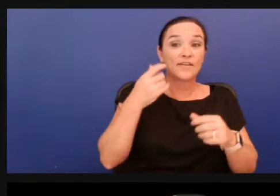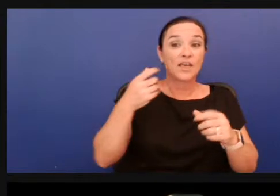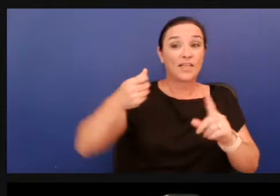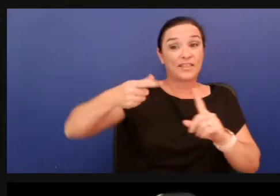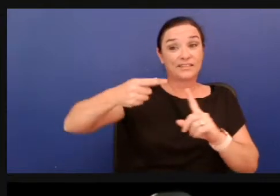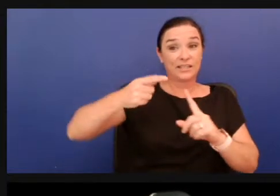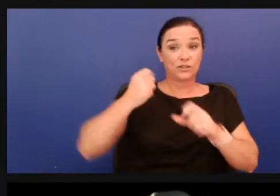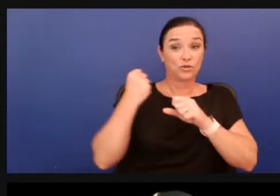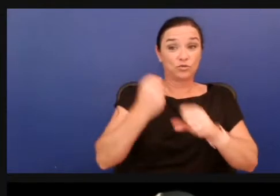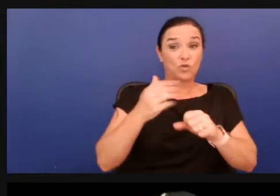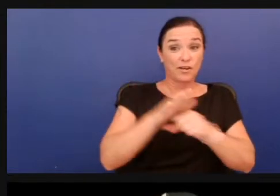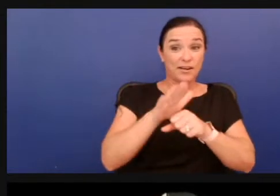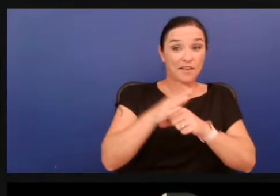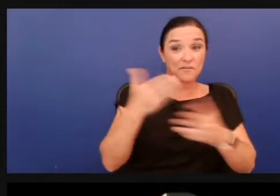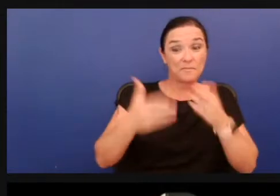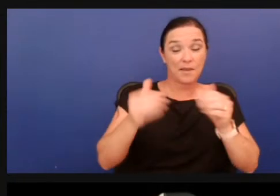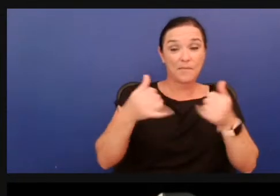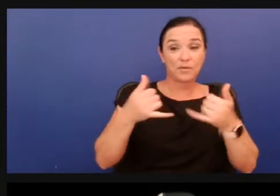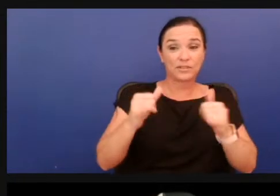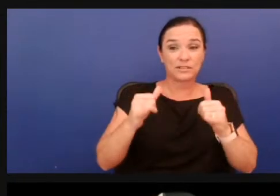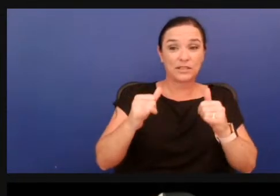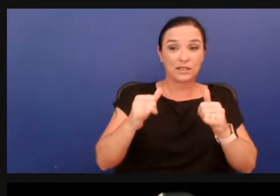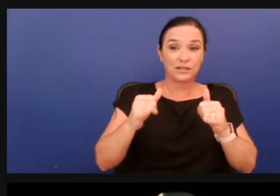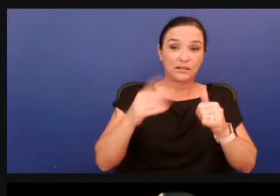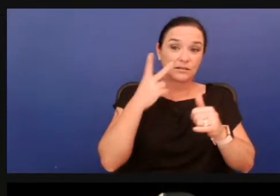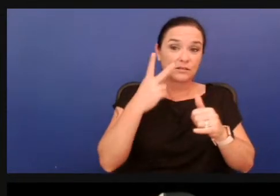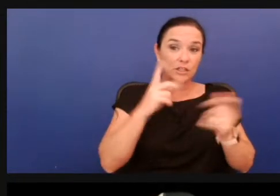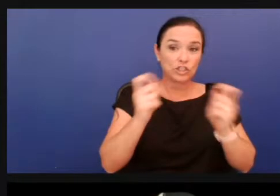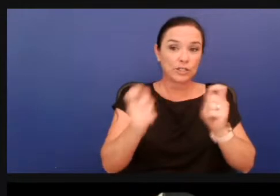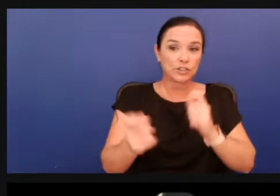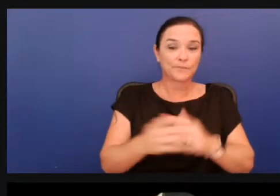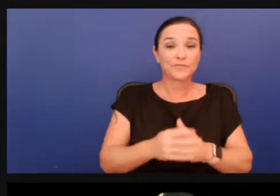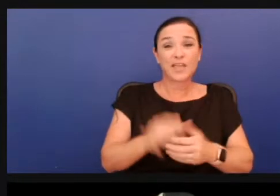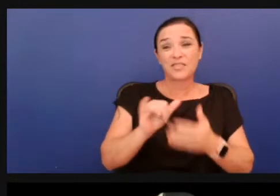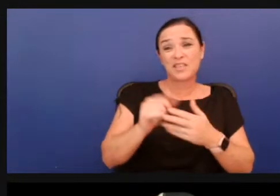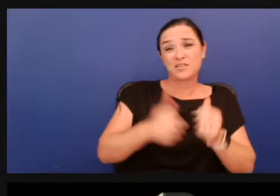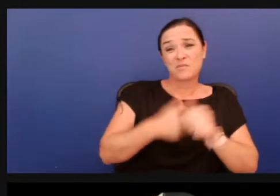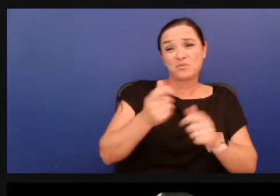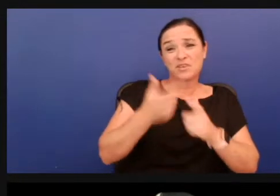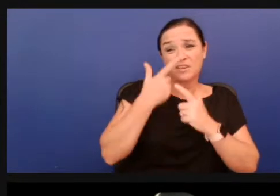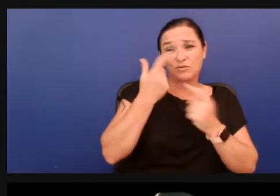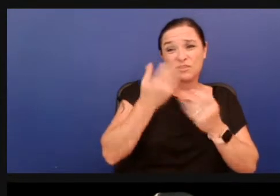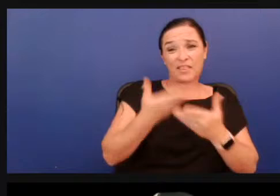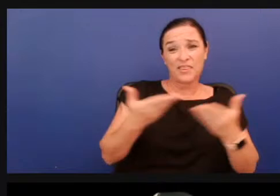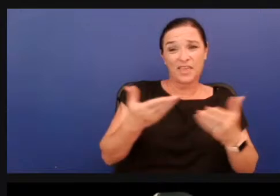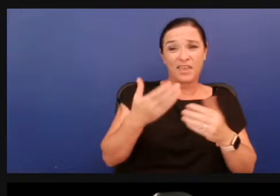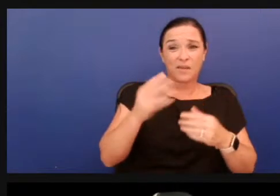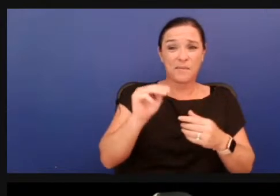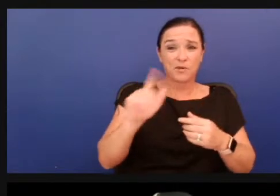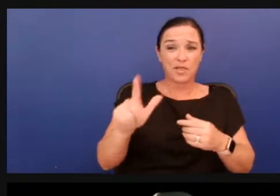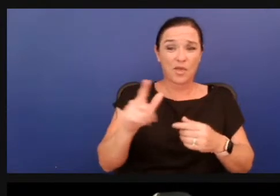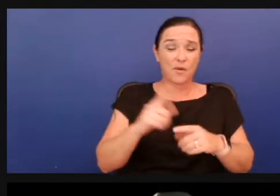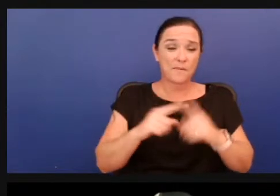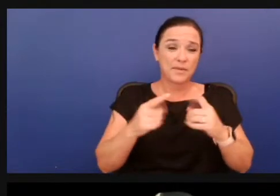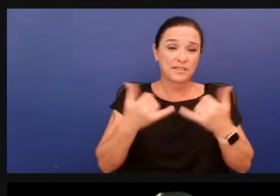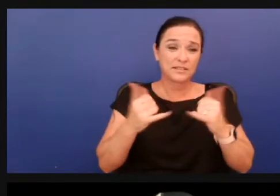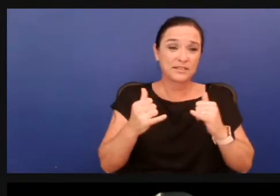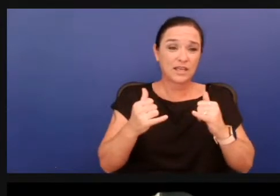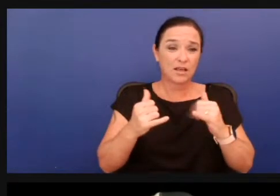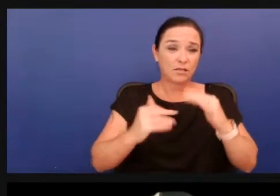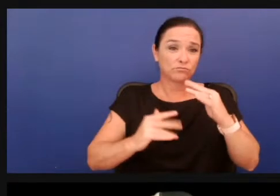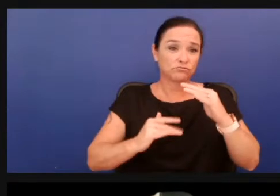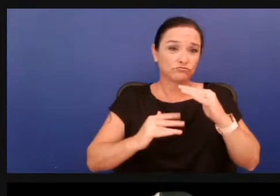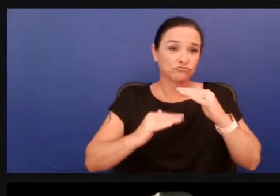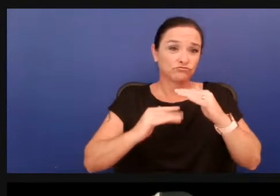it. That's the most interesting thing in Mauna Loa, really, is how is that flank adjusting there? But it seems like it's still coming in slow magma in the